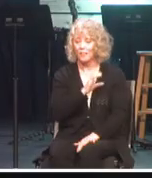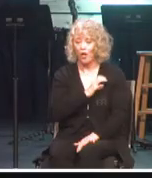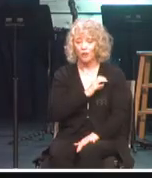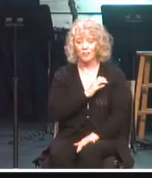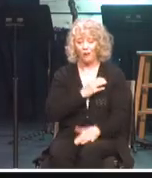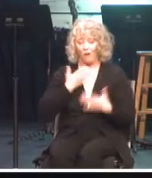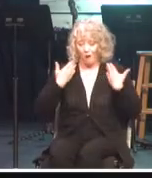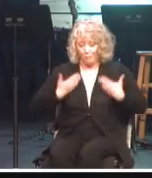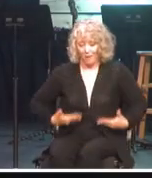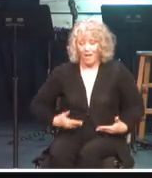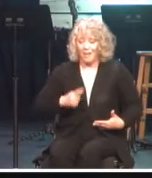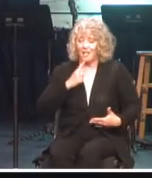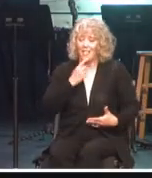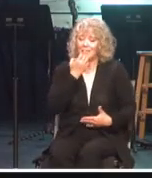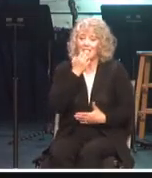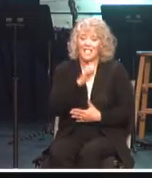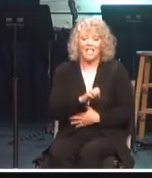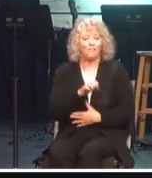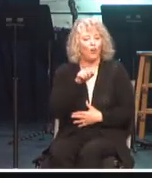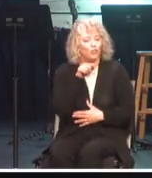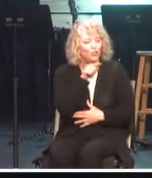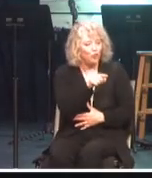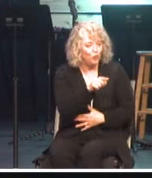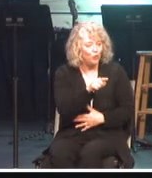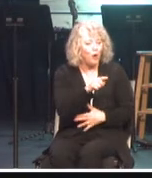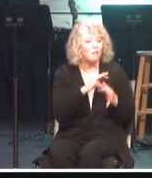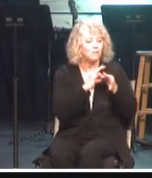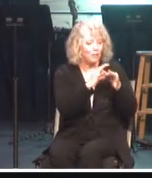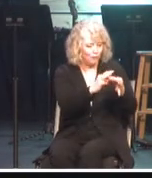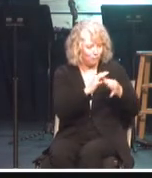You are of your father, the devil.